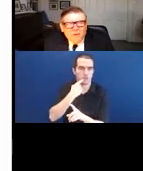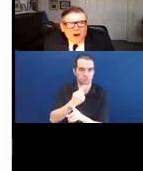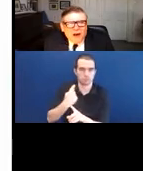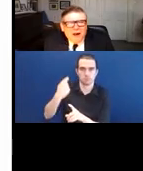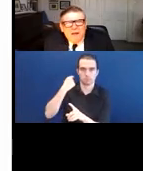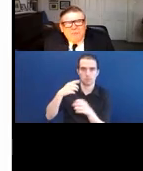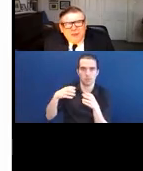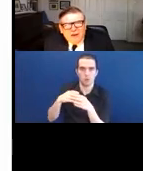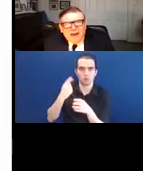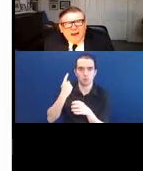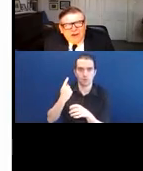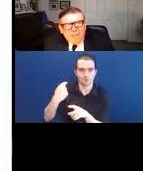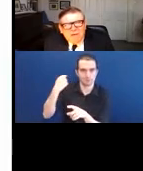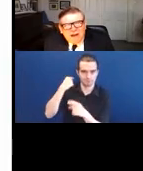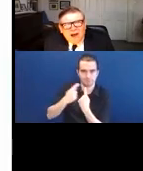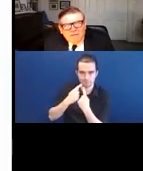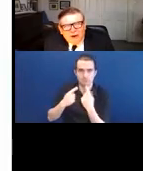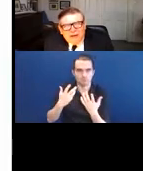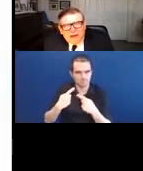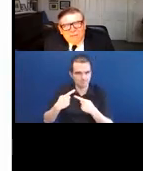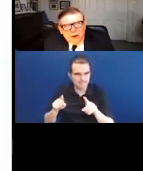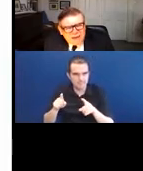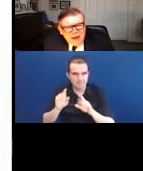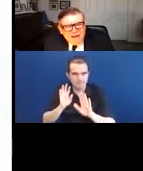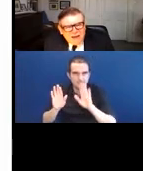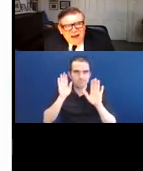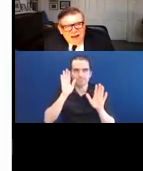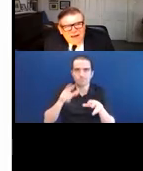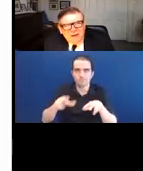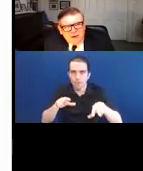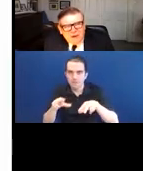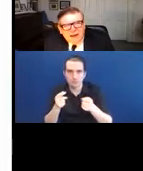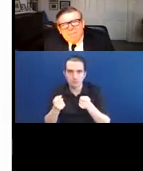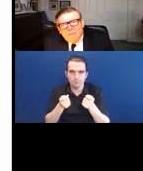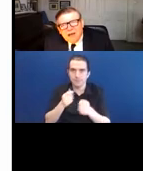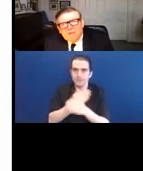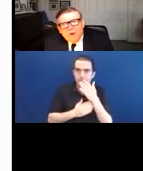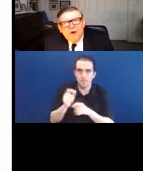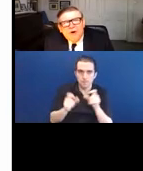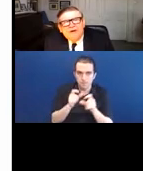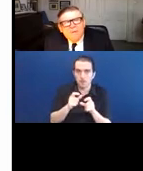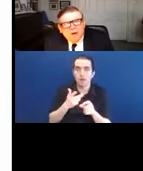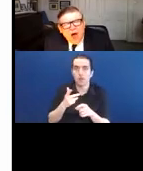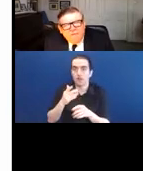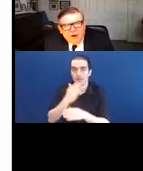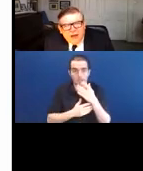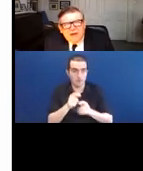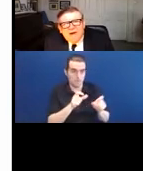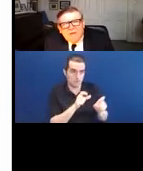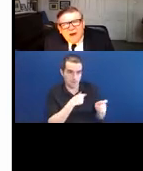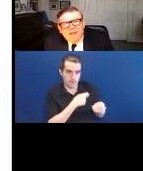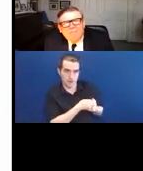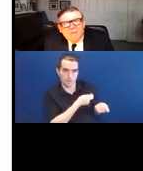do good work, but they don't actually represent our voice. And we said that they need to be doing much more to build our